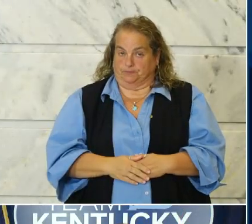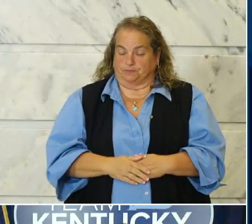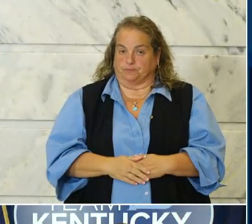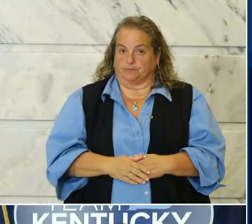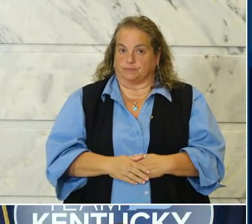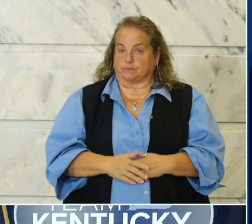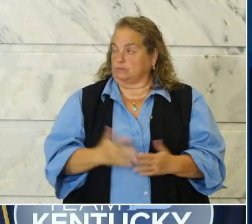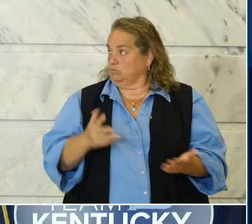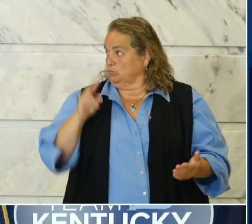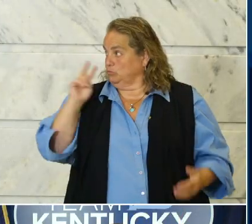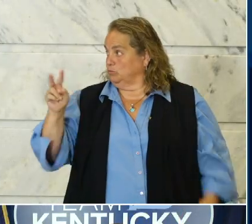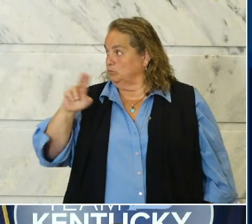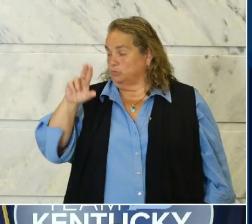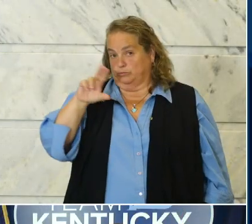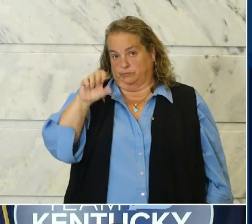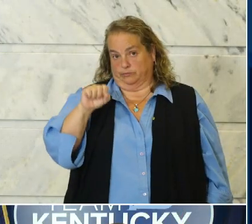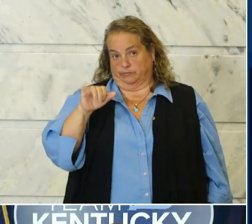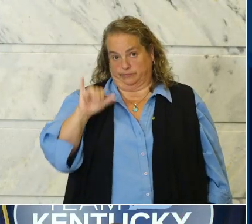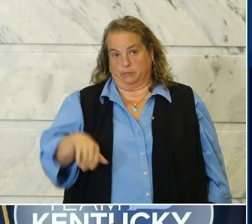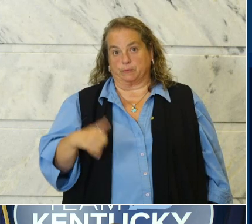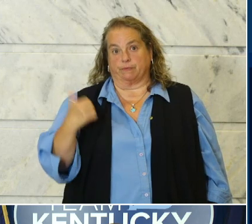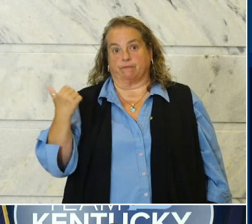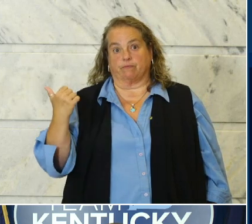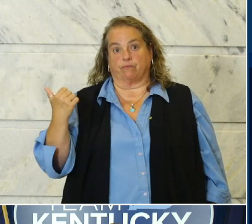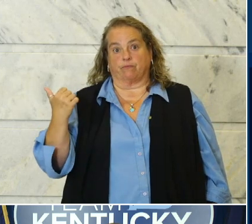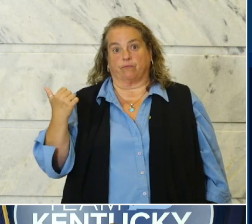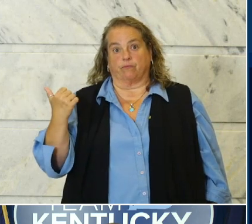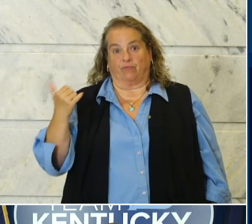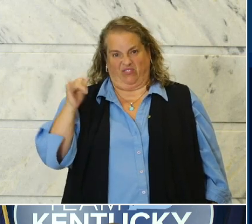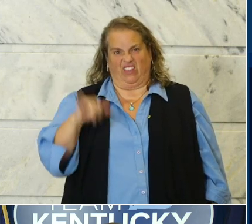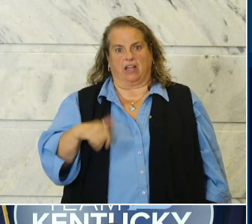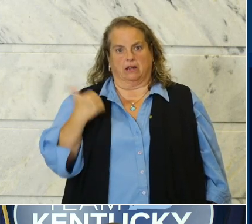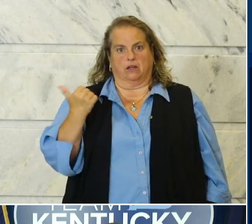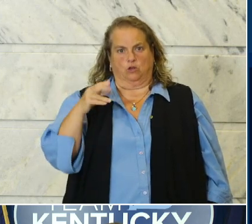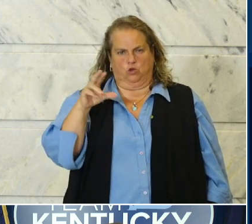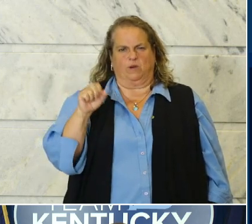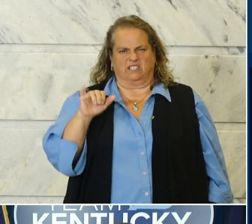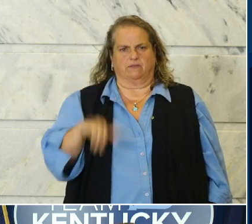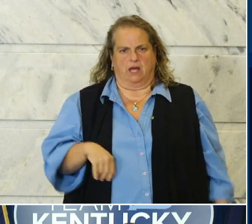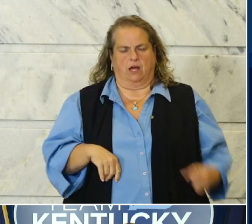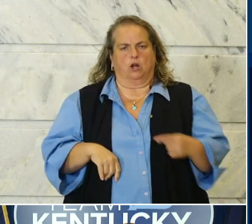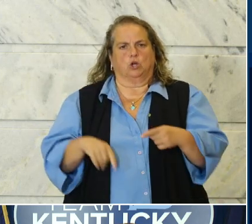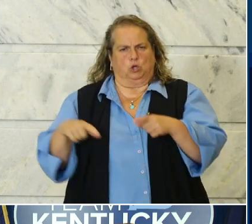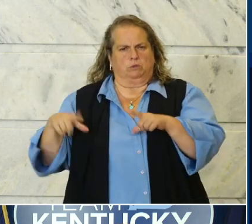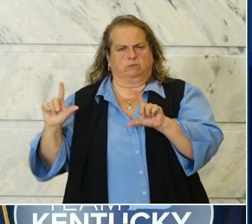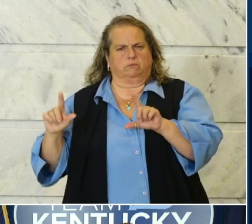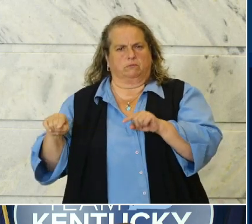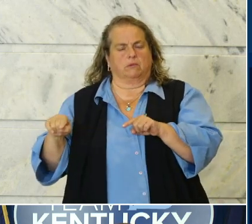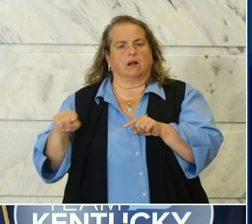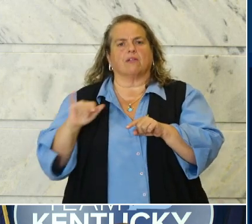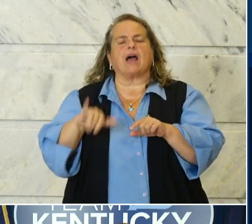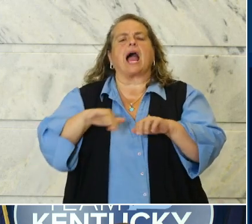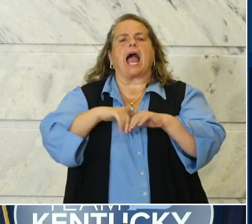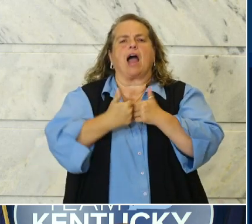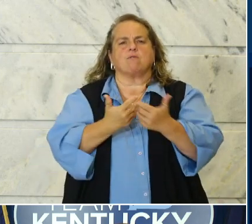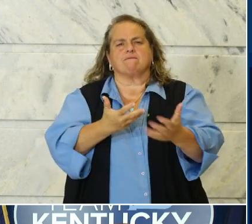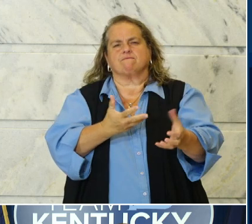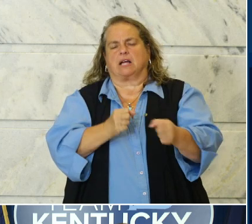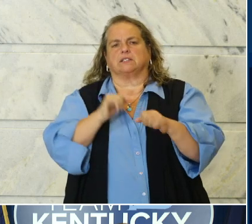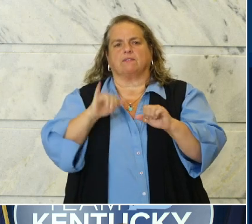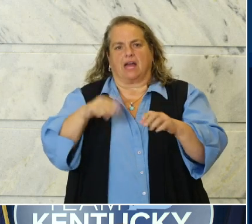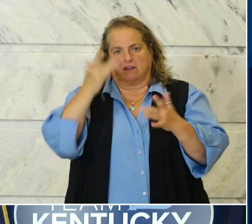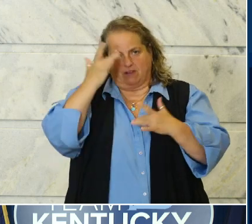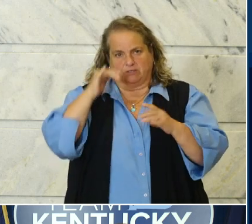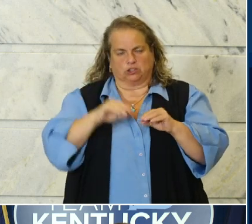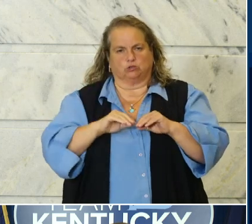I mean, look at that. If that doesn't convince you how fast this virus is spreading, I don't know what will.